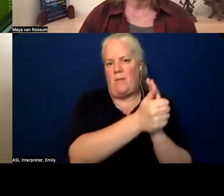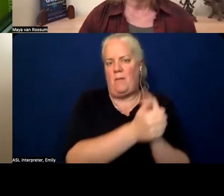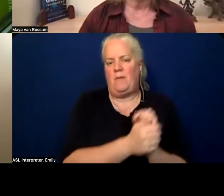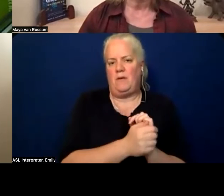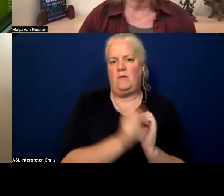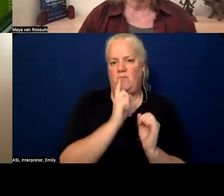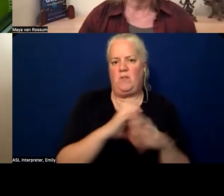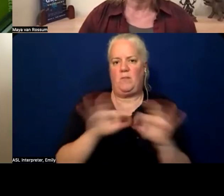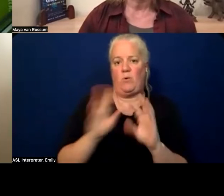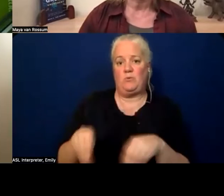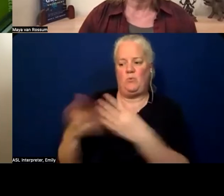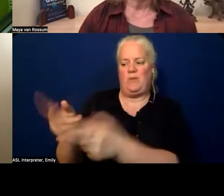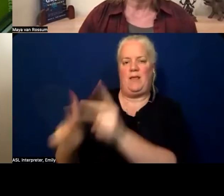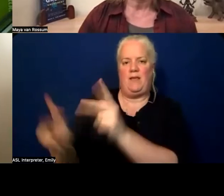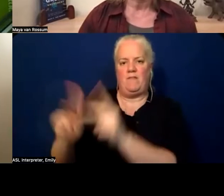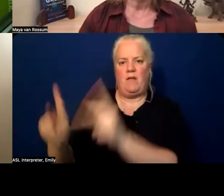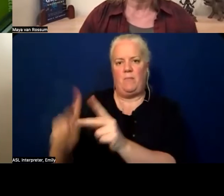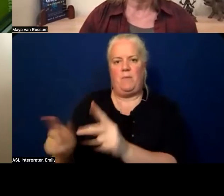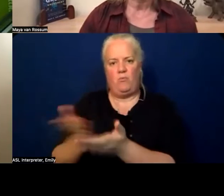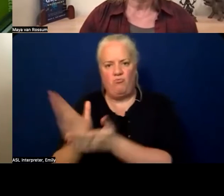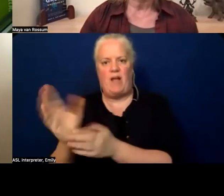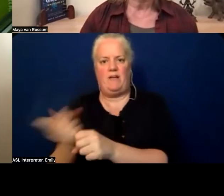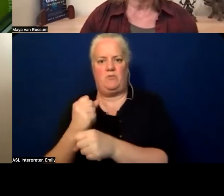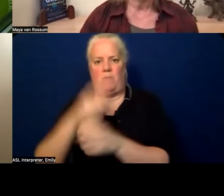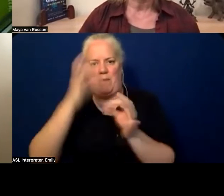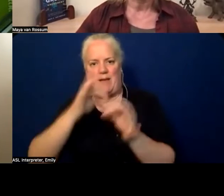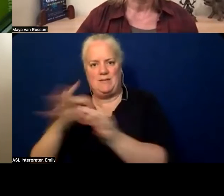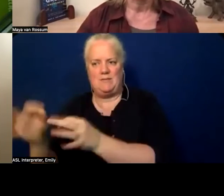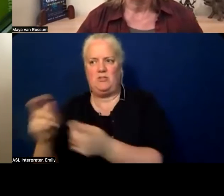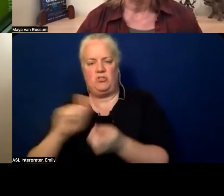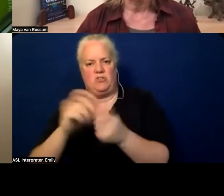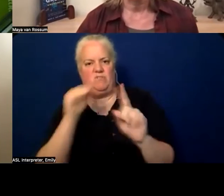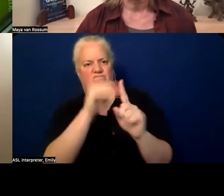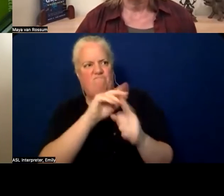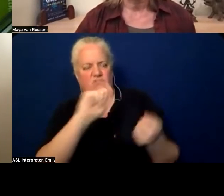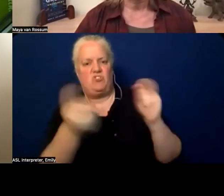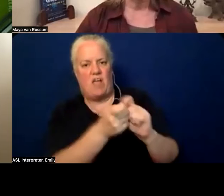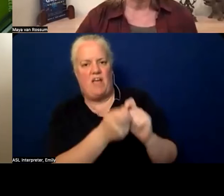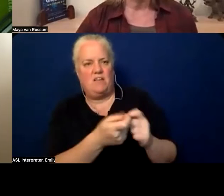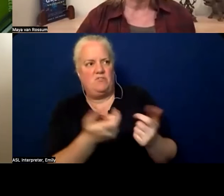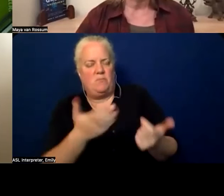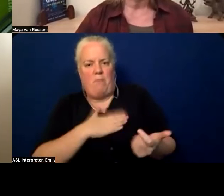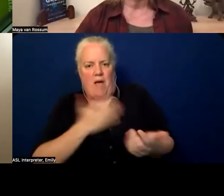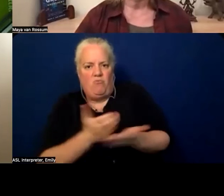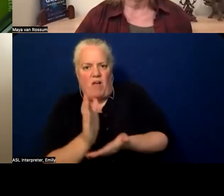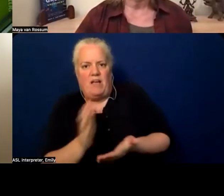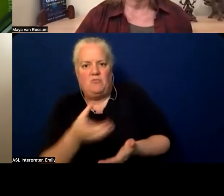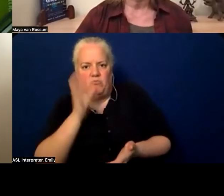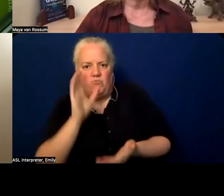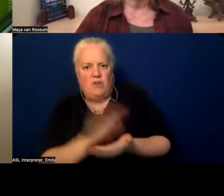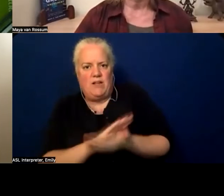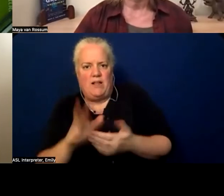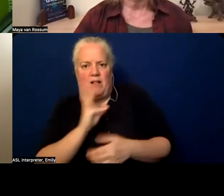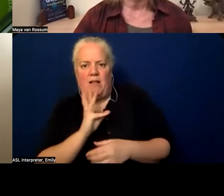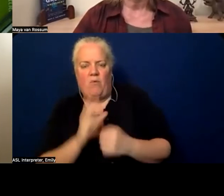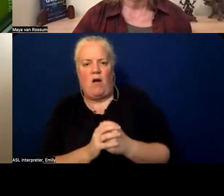affecting their right to breathe clean air, drink clean water, and live in a healthful environment that weren't covered already by the